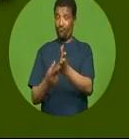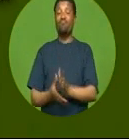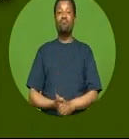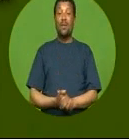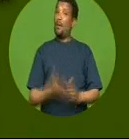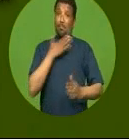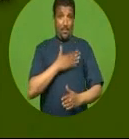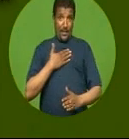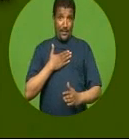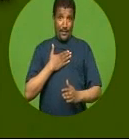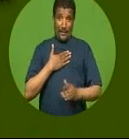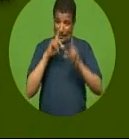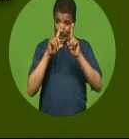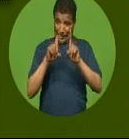answers.